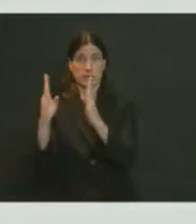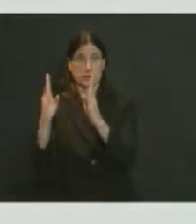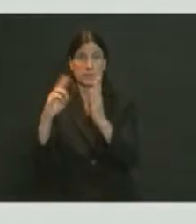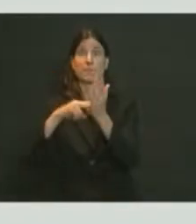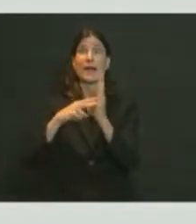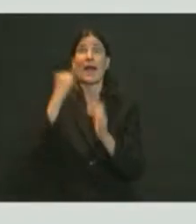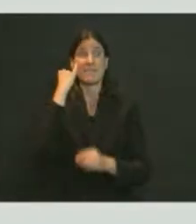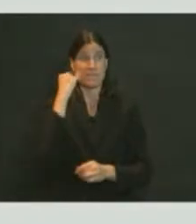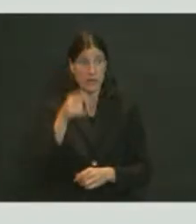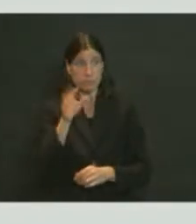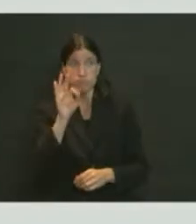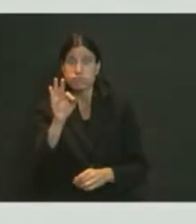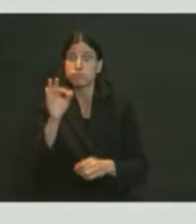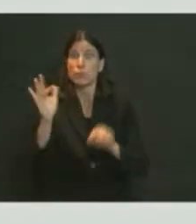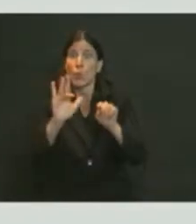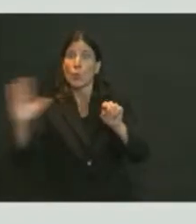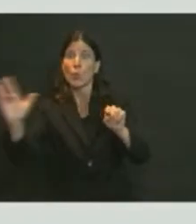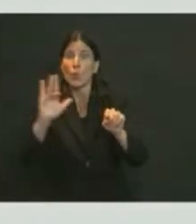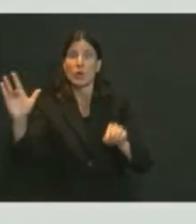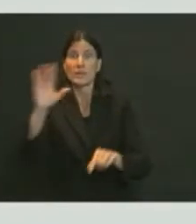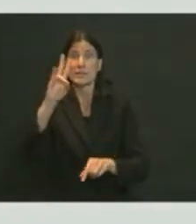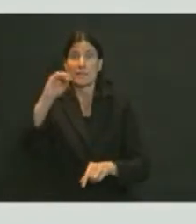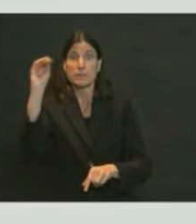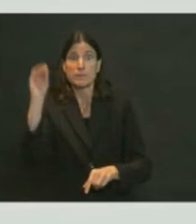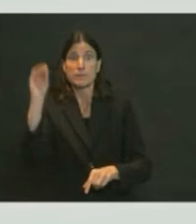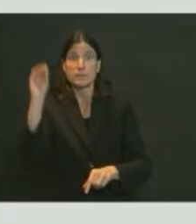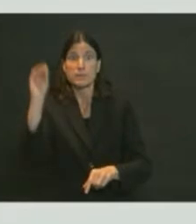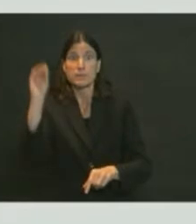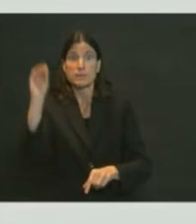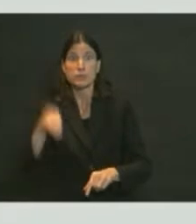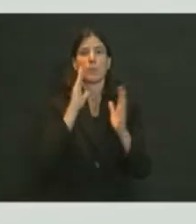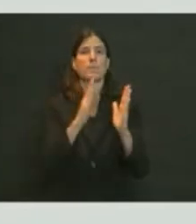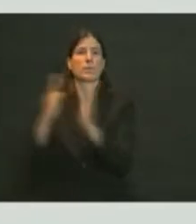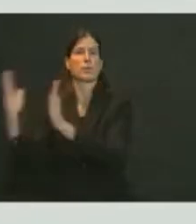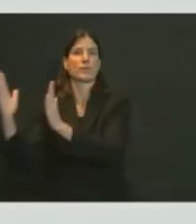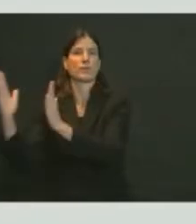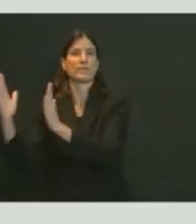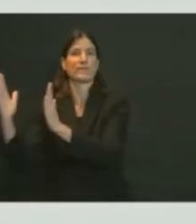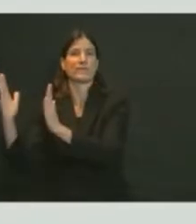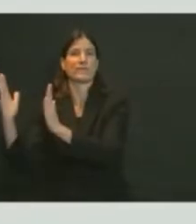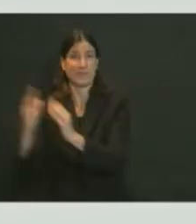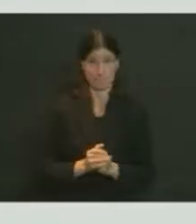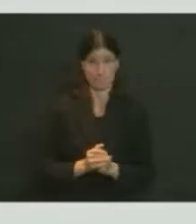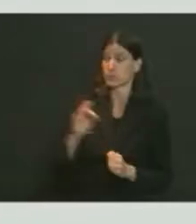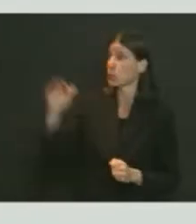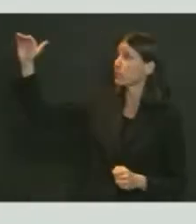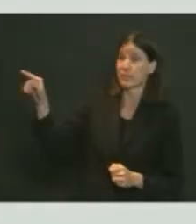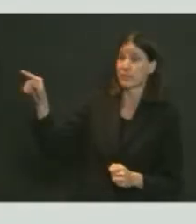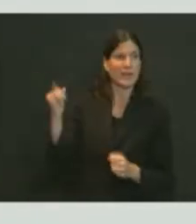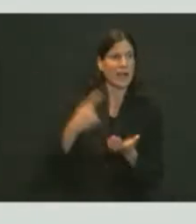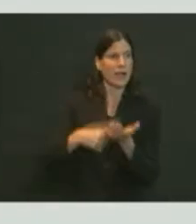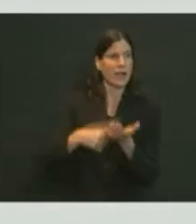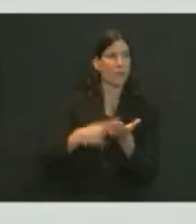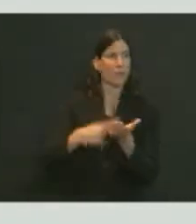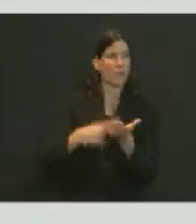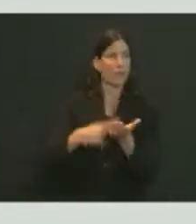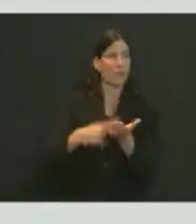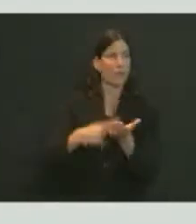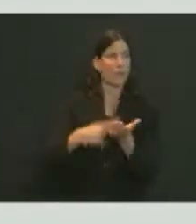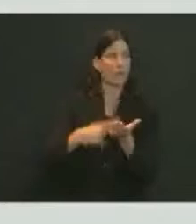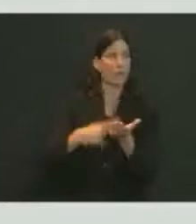The second metric, relatedly, is new hospitalizations. So, and obviously it connects with the